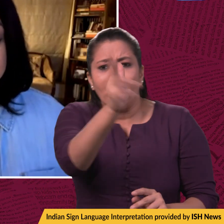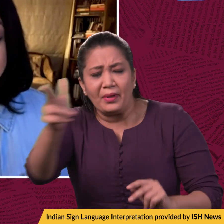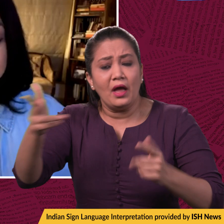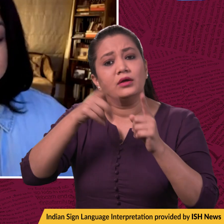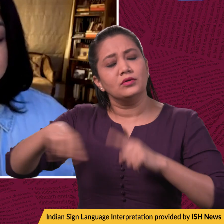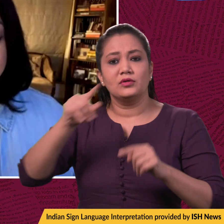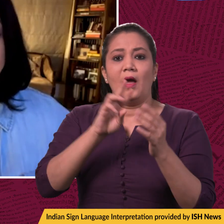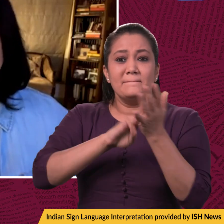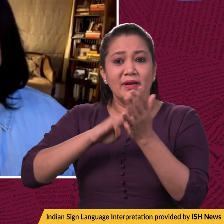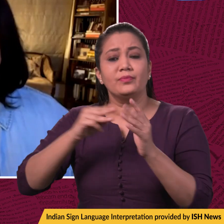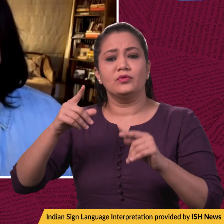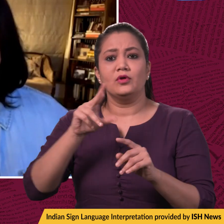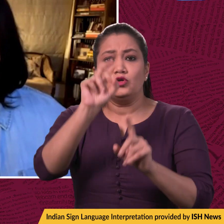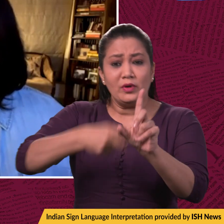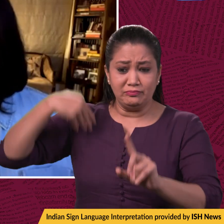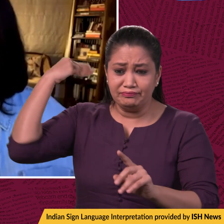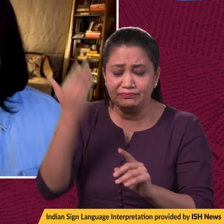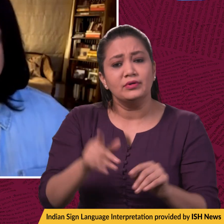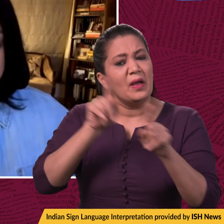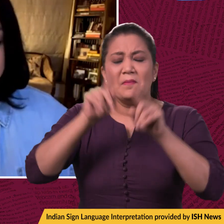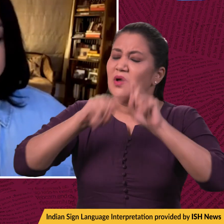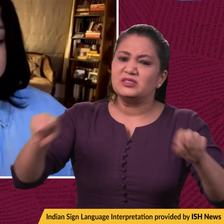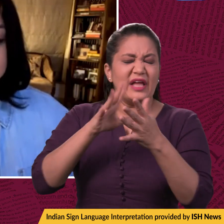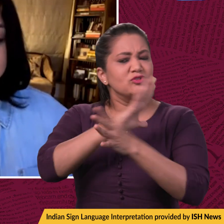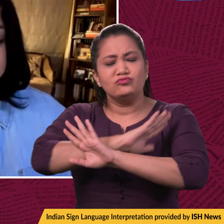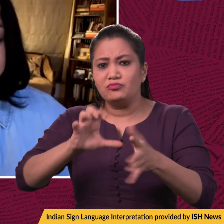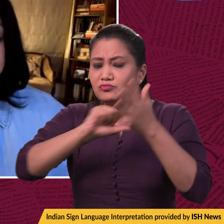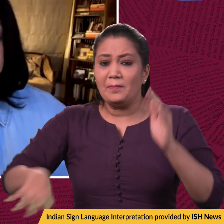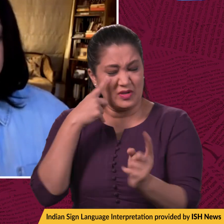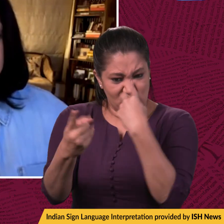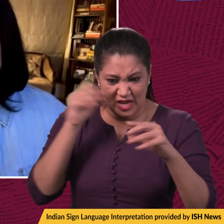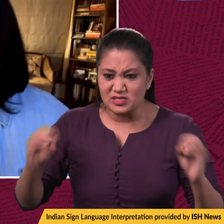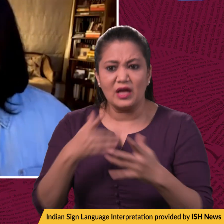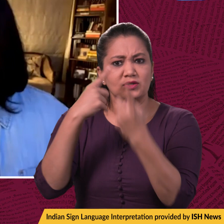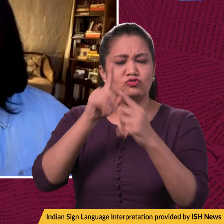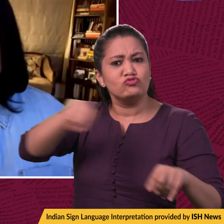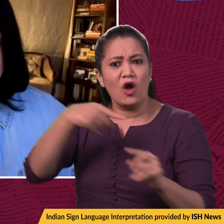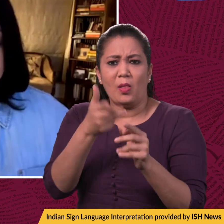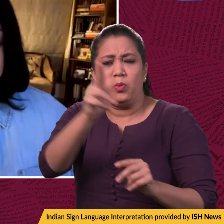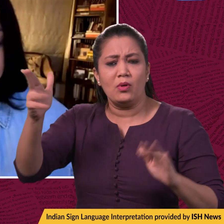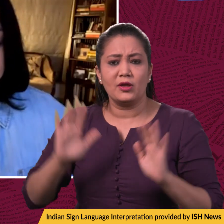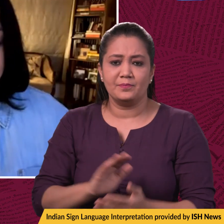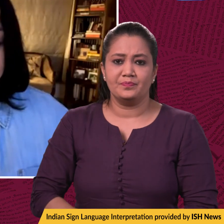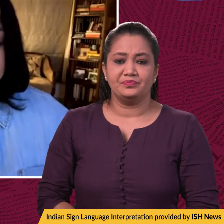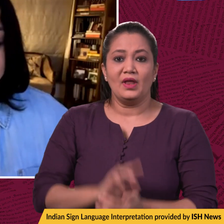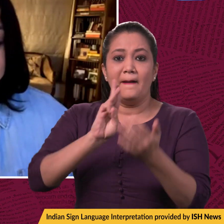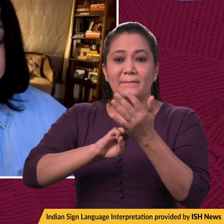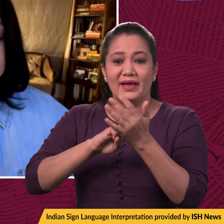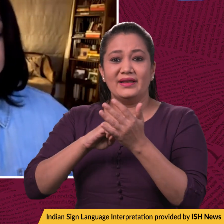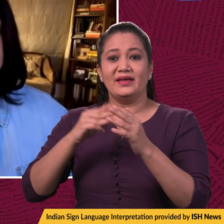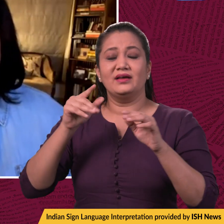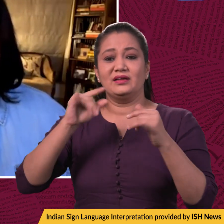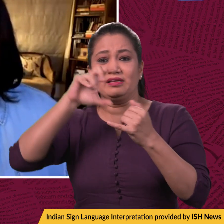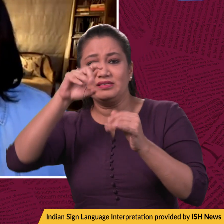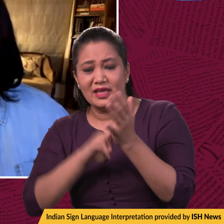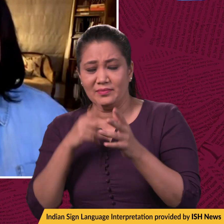in Manipur over the last 20 years, and said that they must be investigated. The Meghalaya Chief Minister Conrad Sangma on Monday